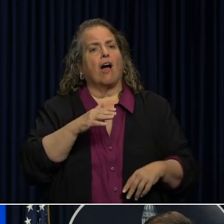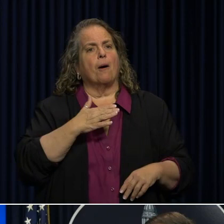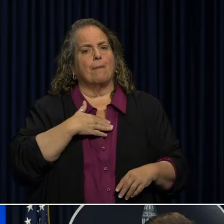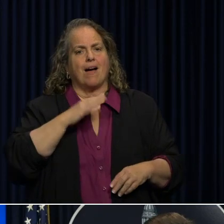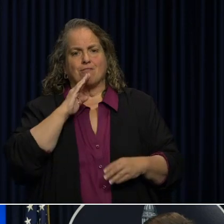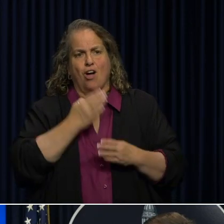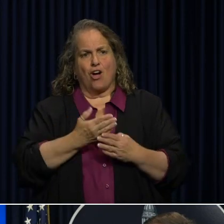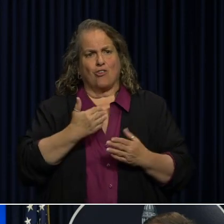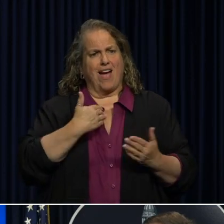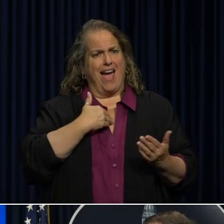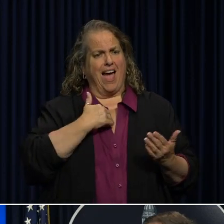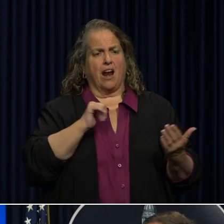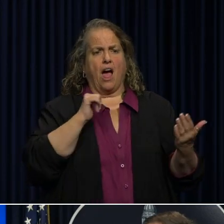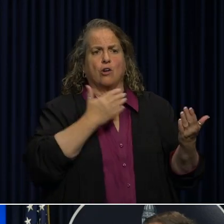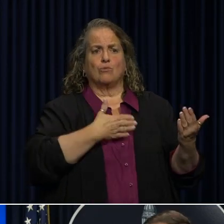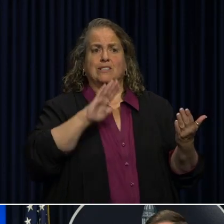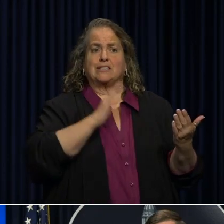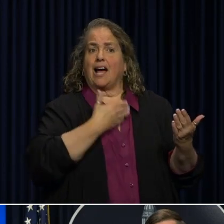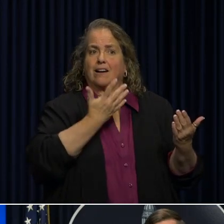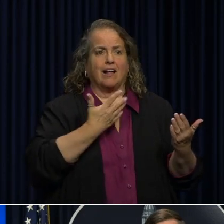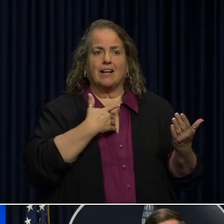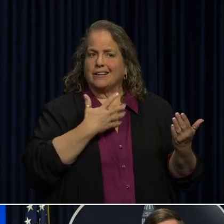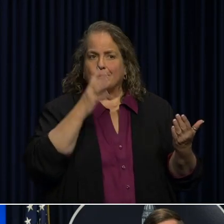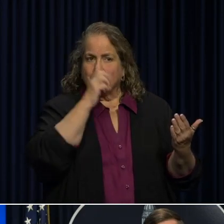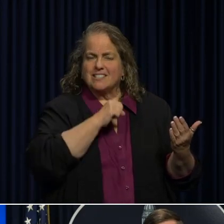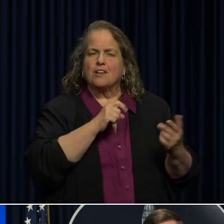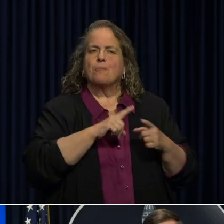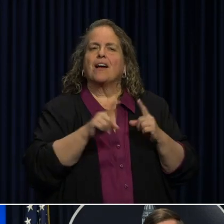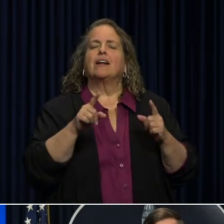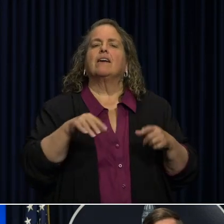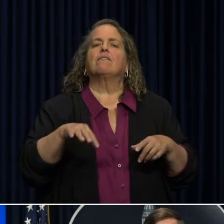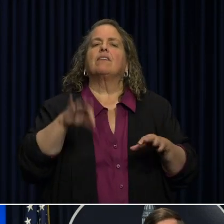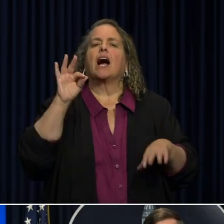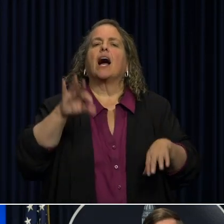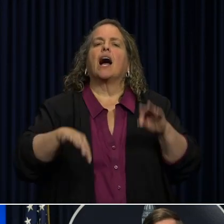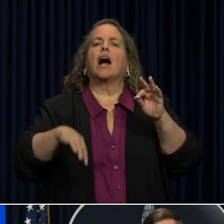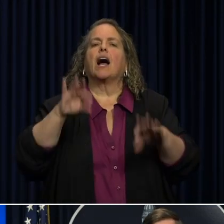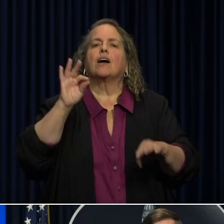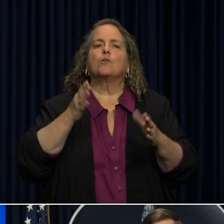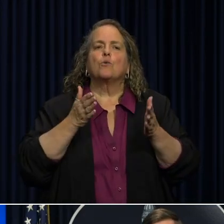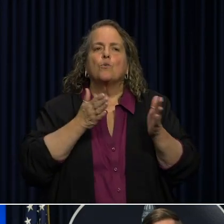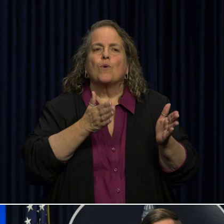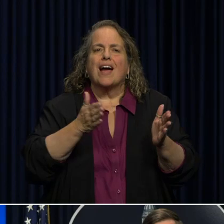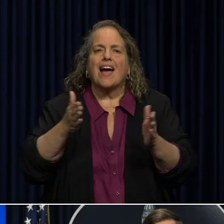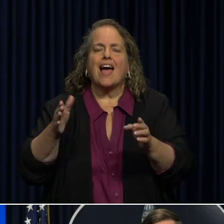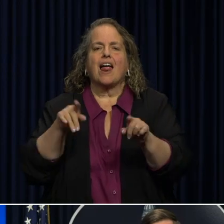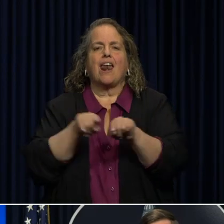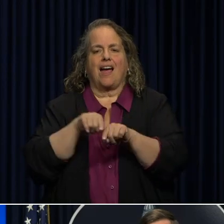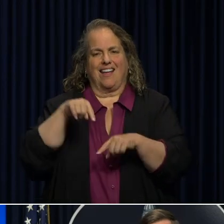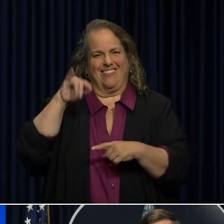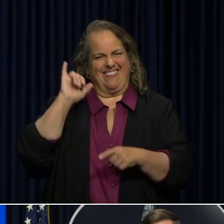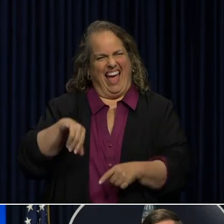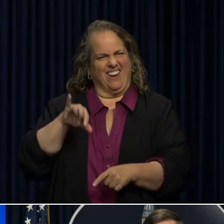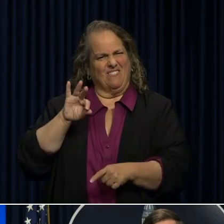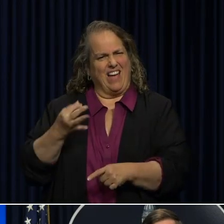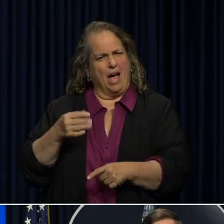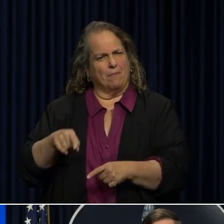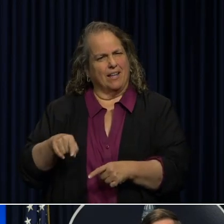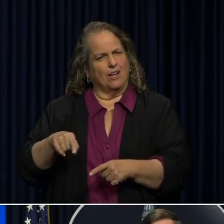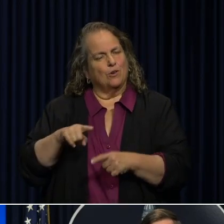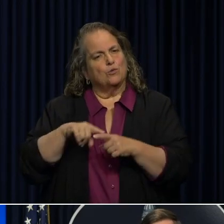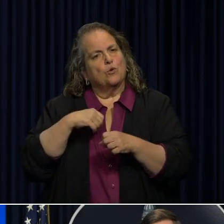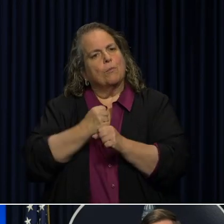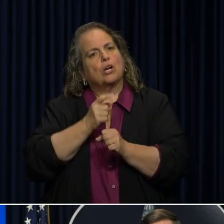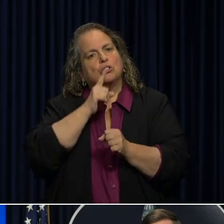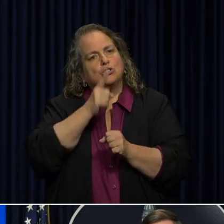different things that we're missing, but you know what? Find ways, like this family, to make sure that we're just doing